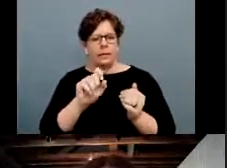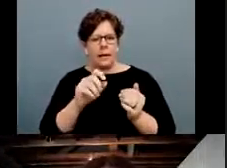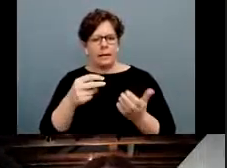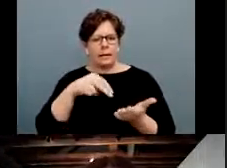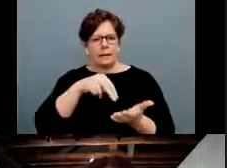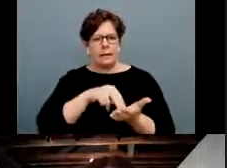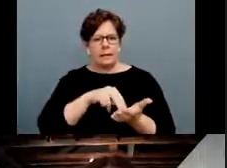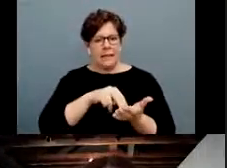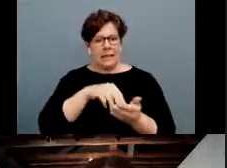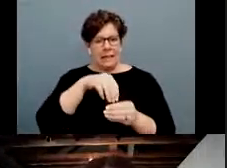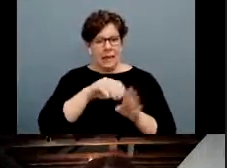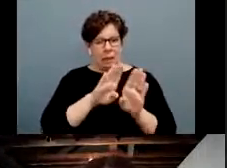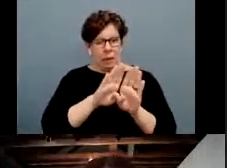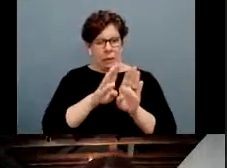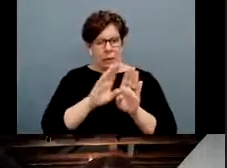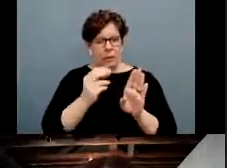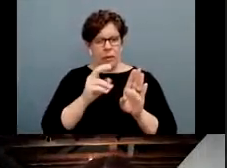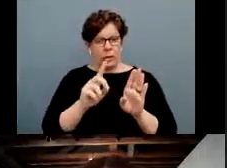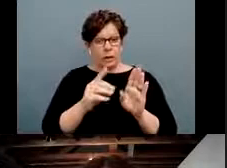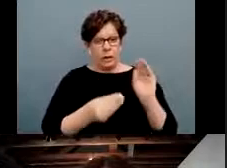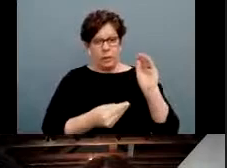of his artwork.